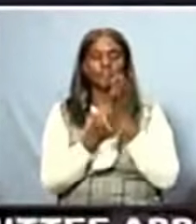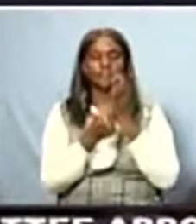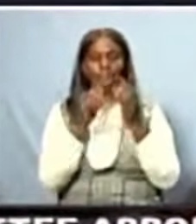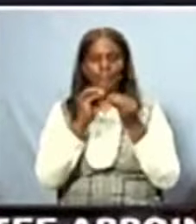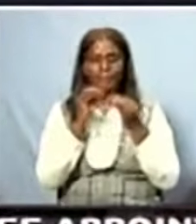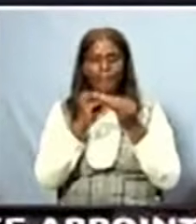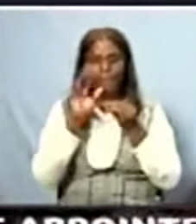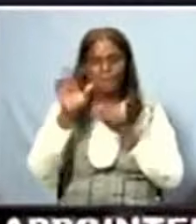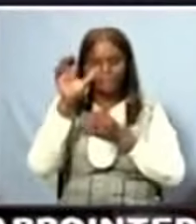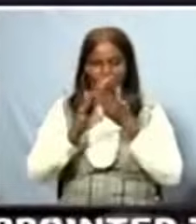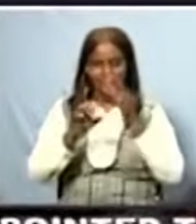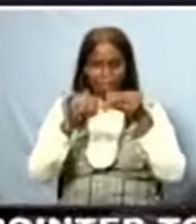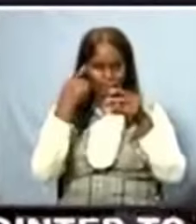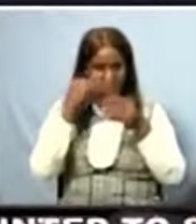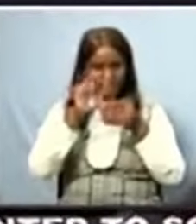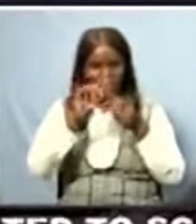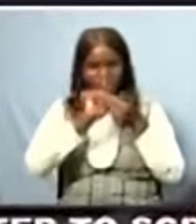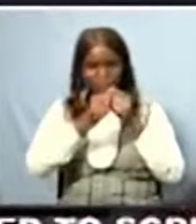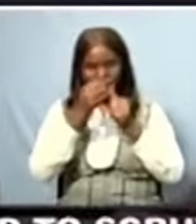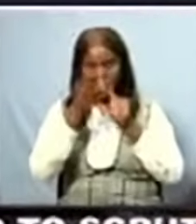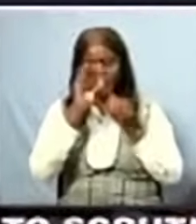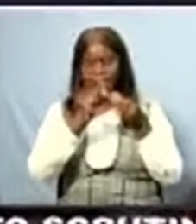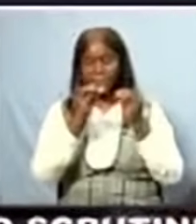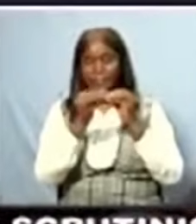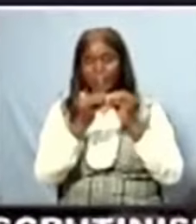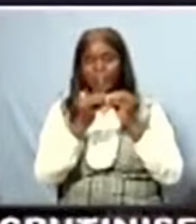Further, the clause provides for the amendment of Article